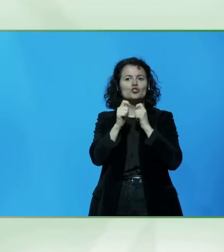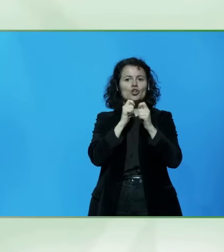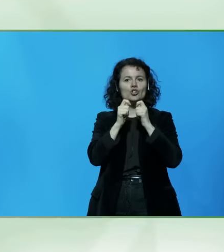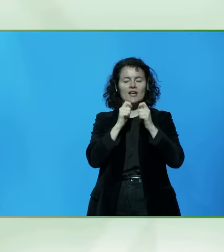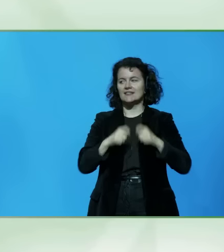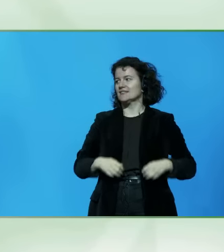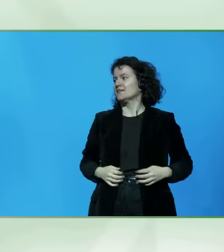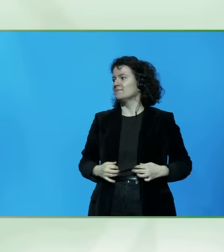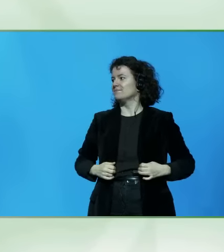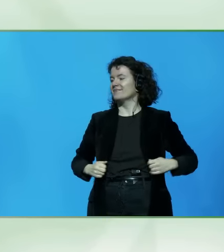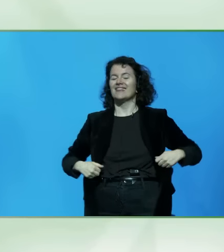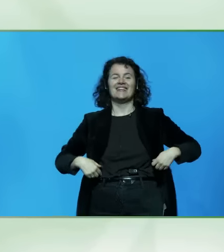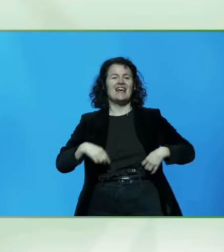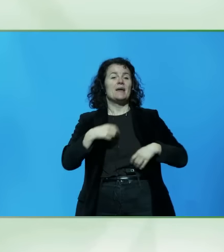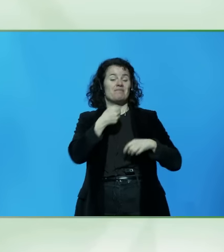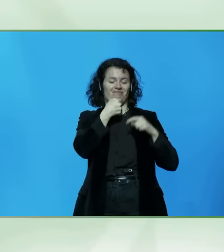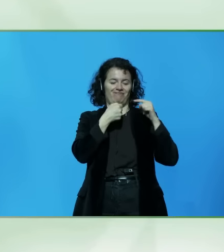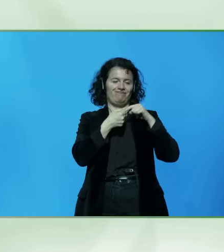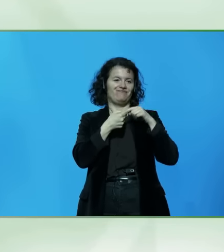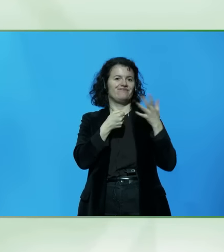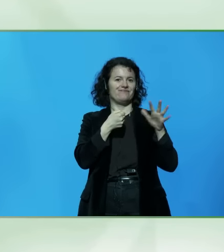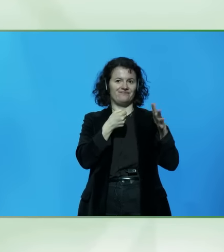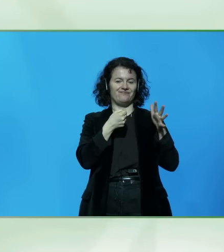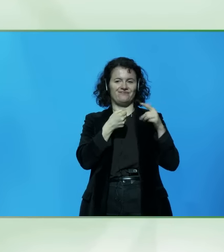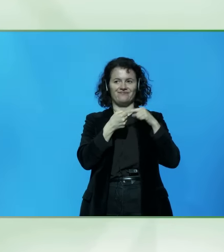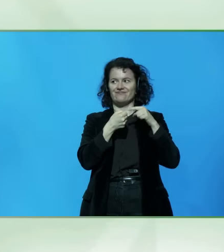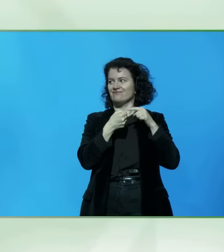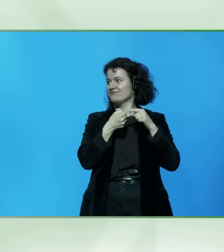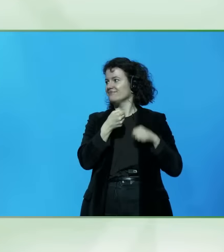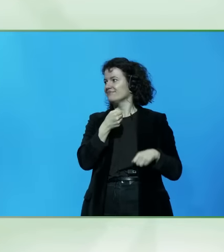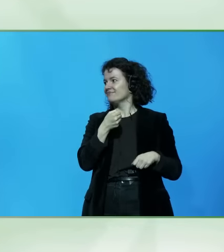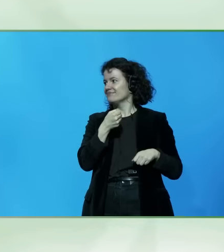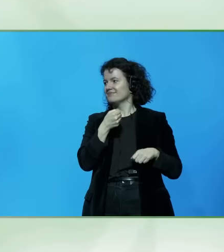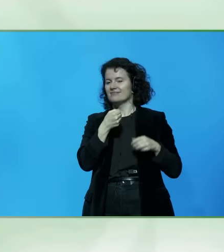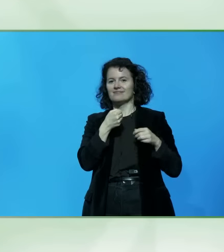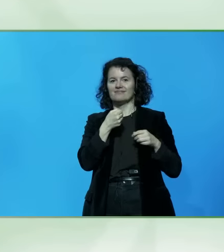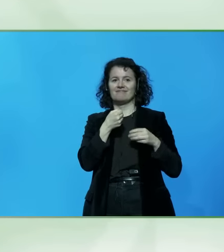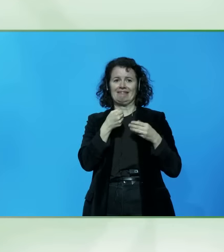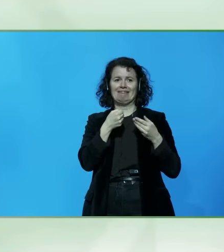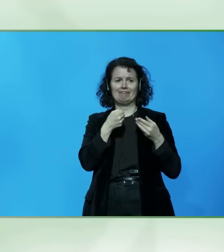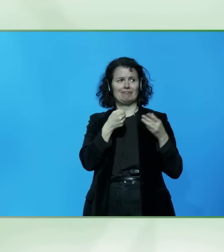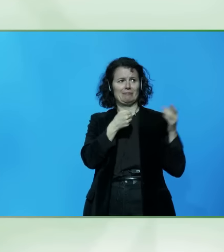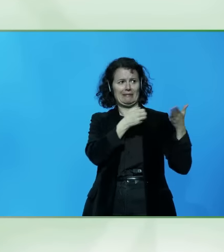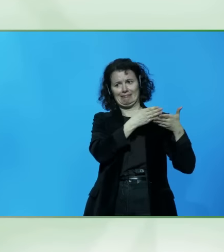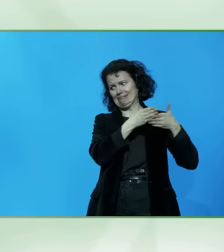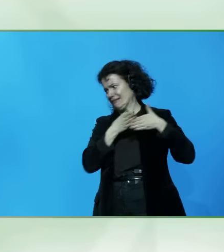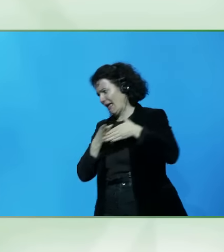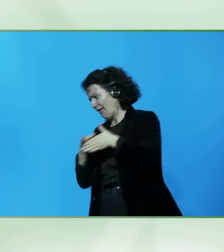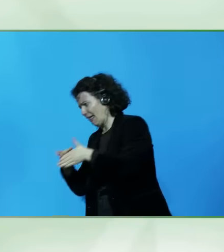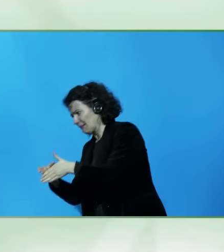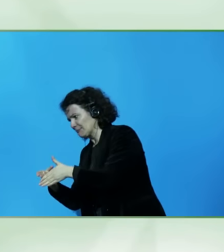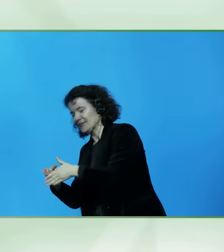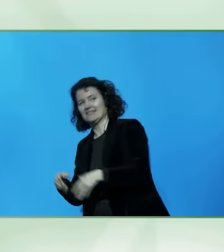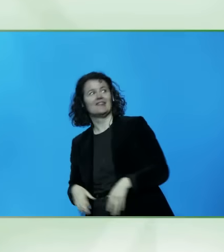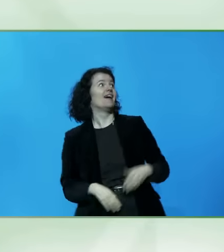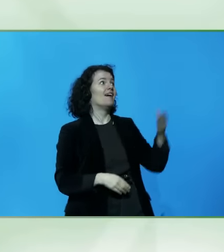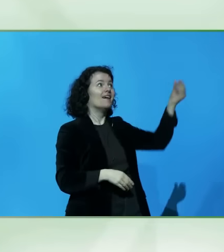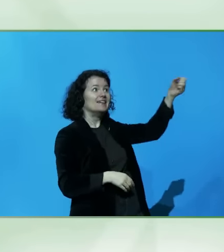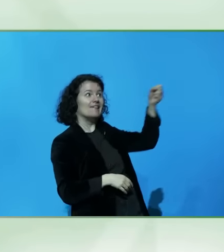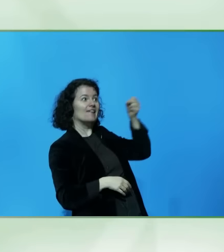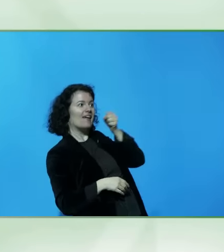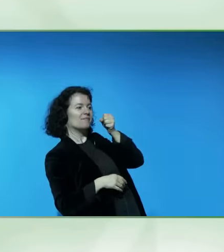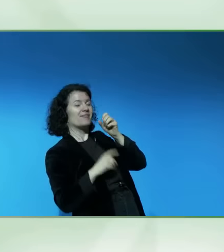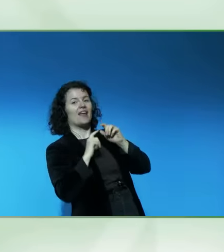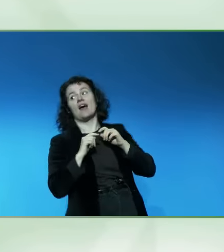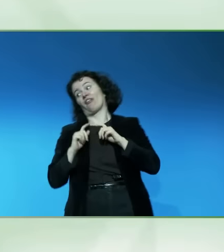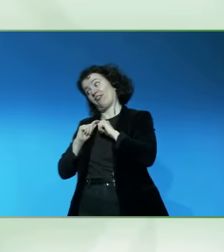founder of Cripple Media. I will try to give you my mic. Thank you. For Teamwork. having